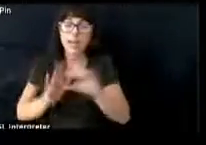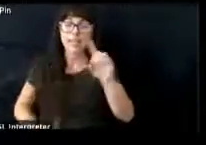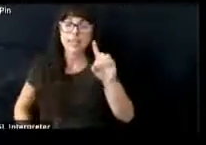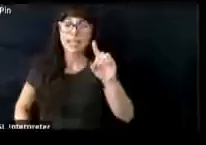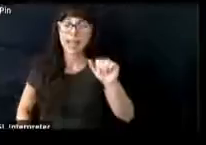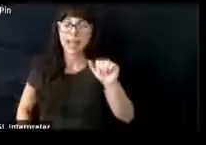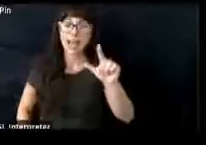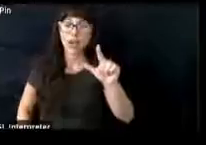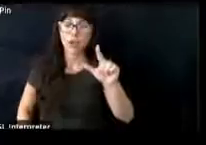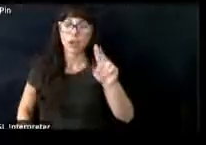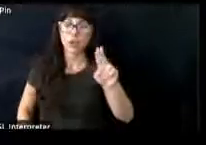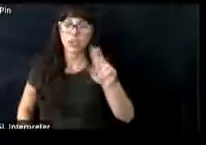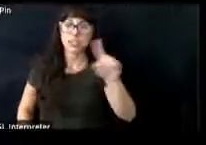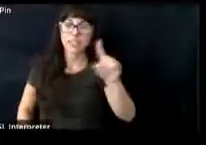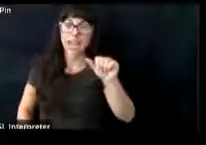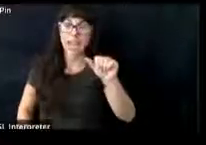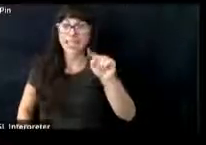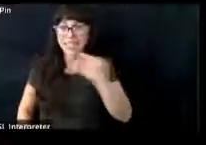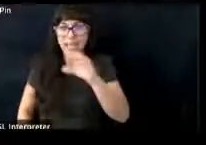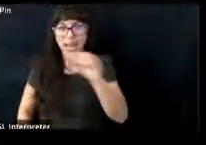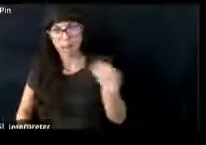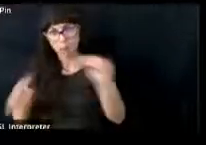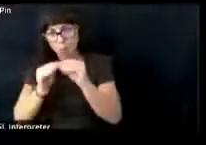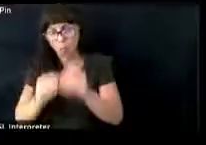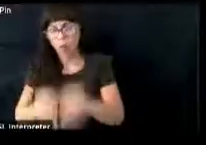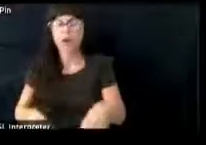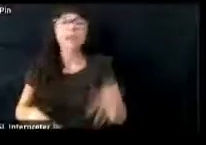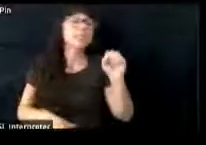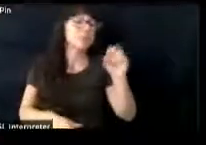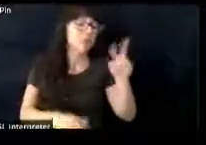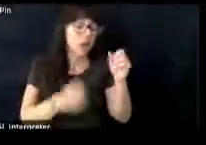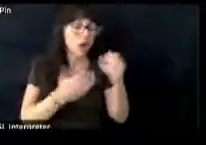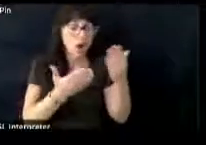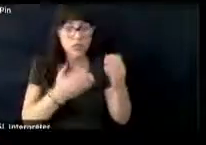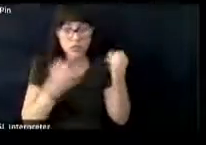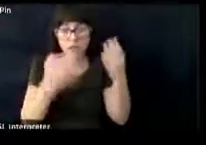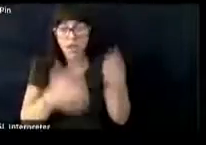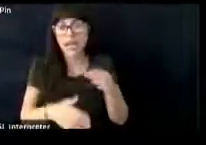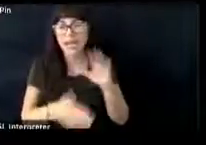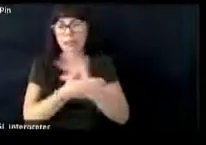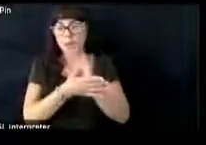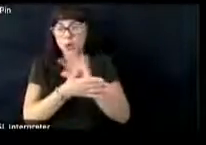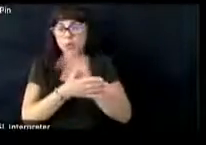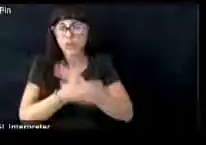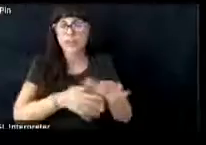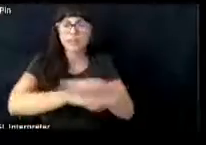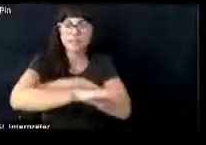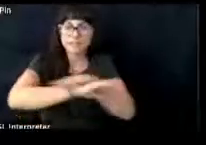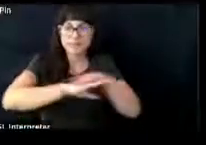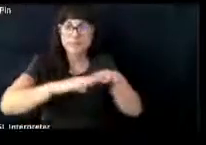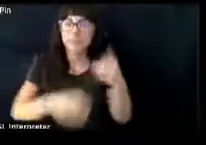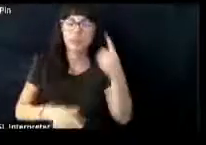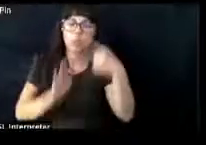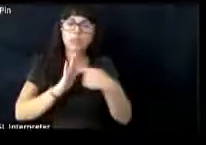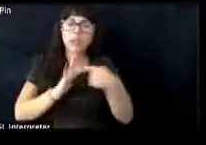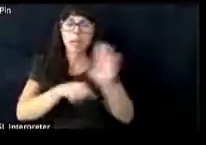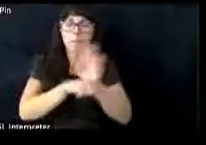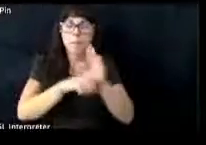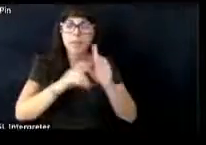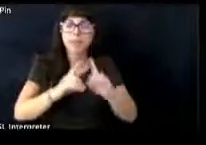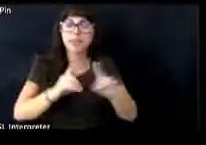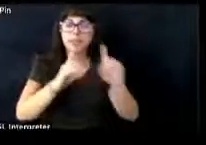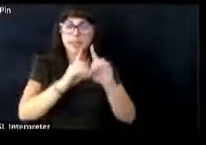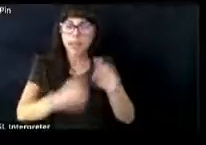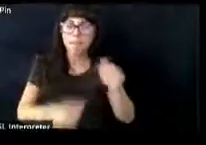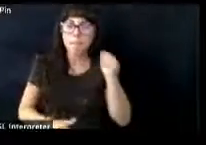VELUZAT, and more. Simi Valley also offers a multitude of movie ranches and standing sets, including business district